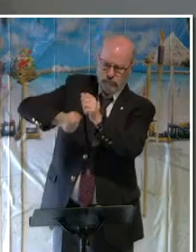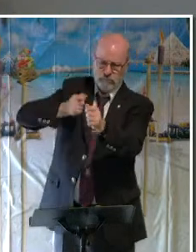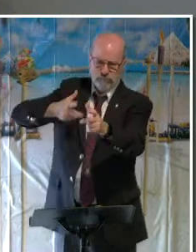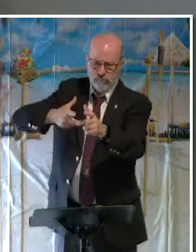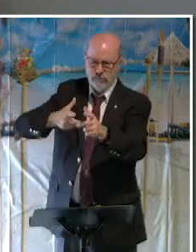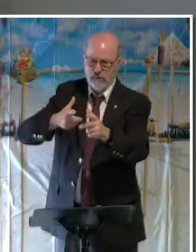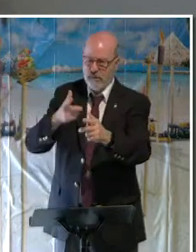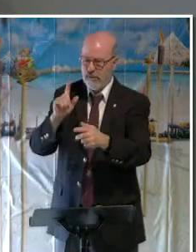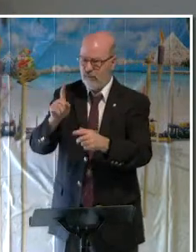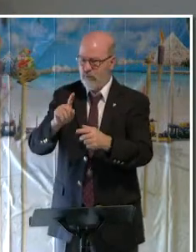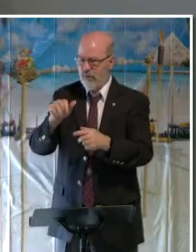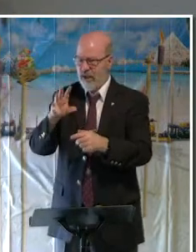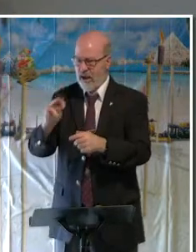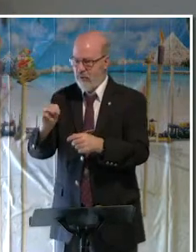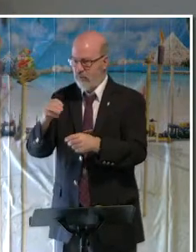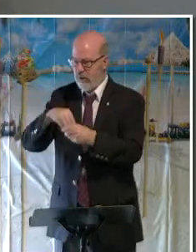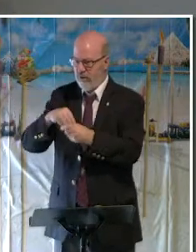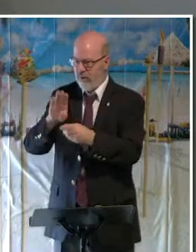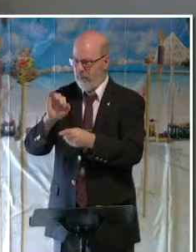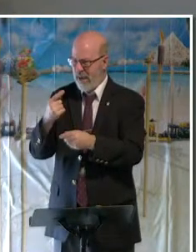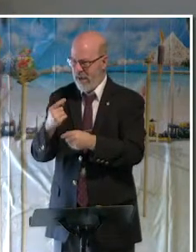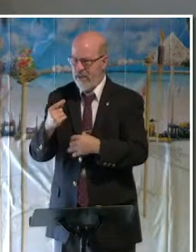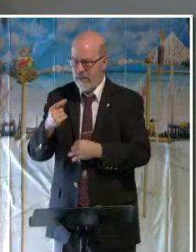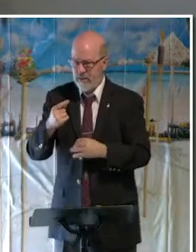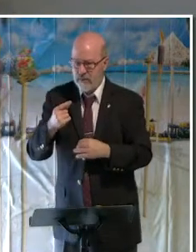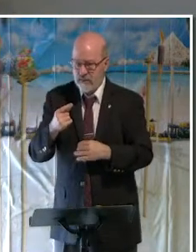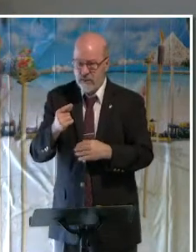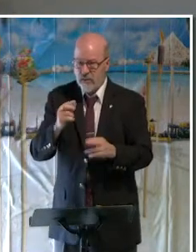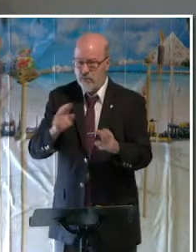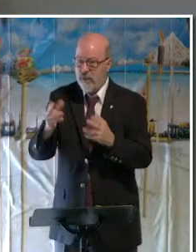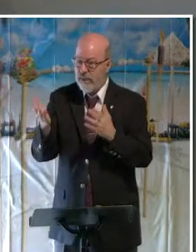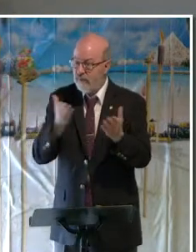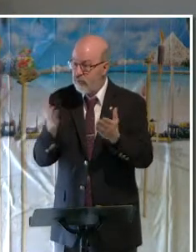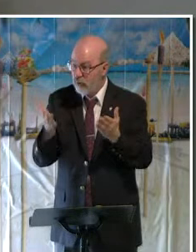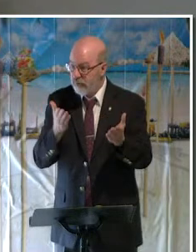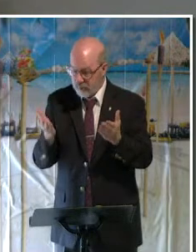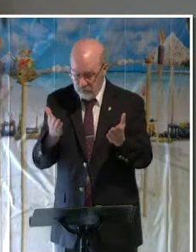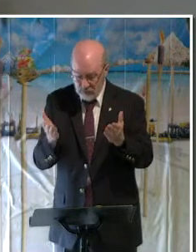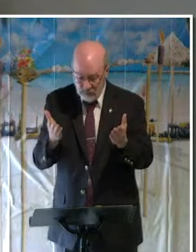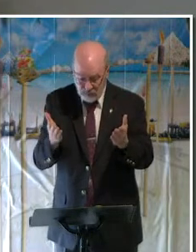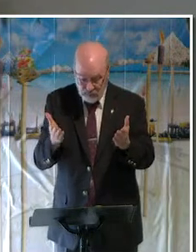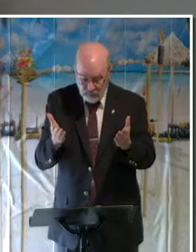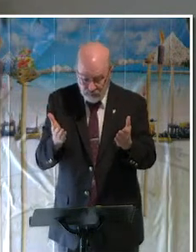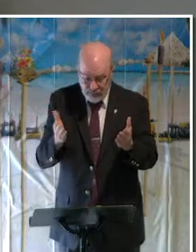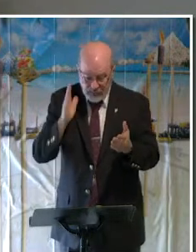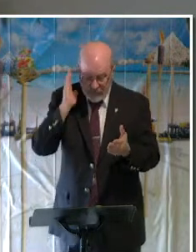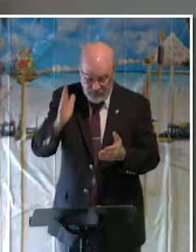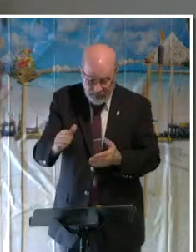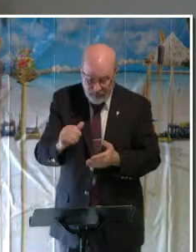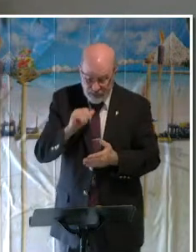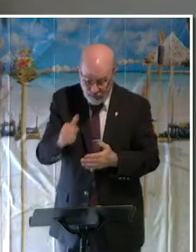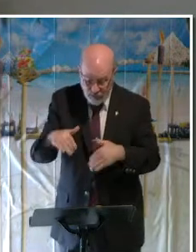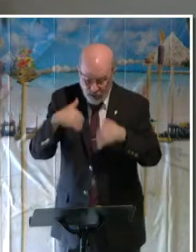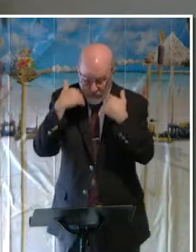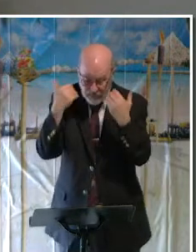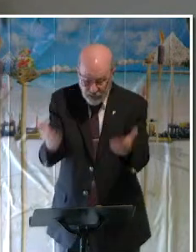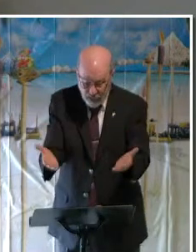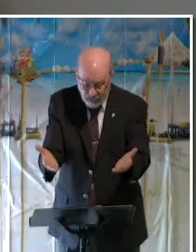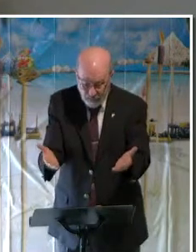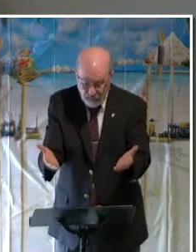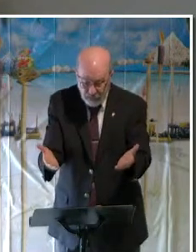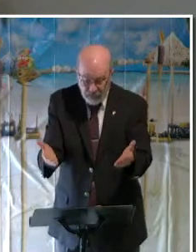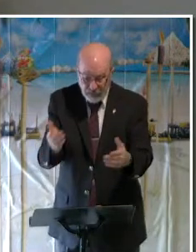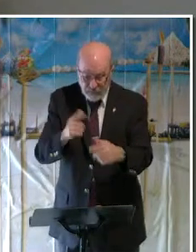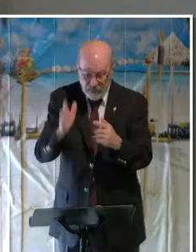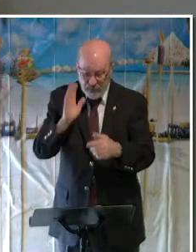they are housed, ready for service. "They shall not be ashamed,